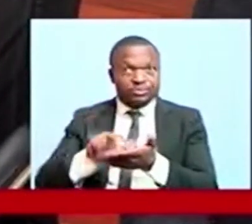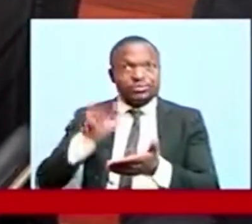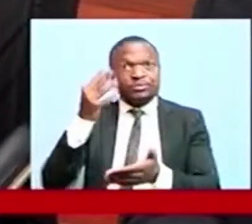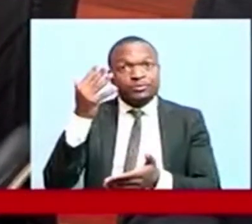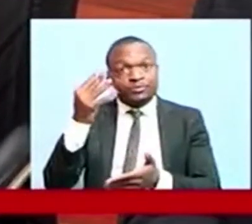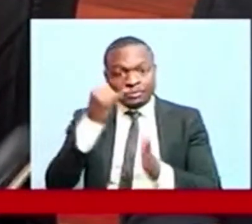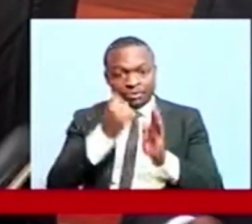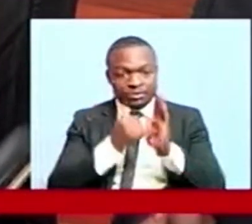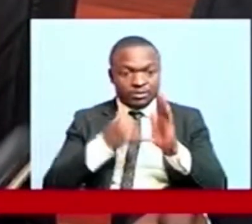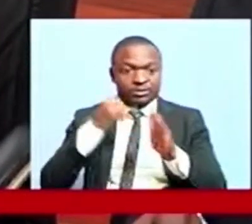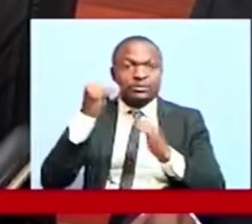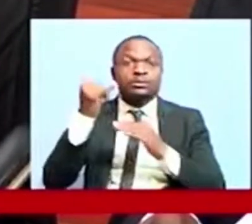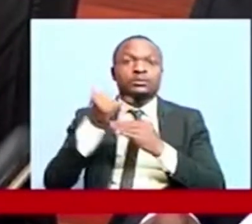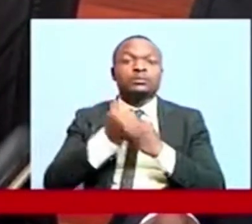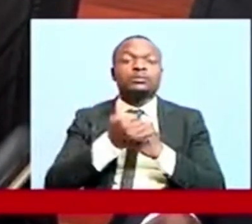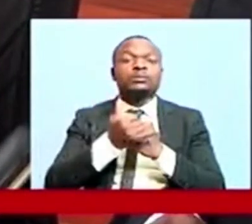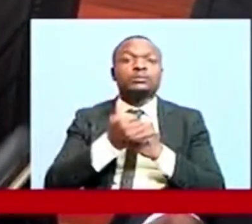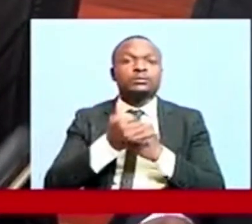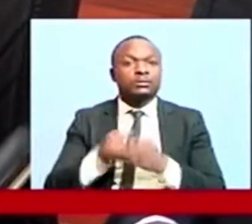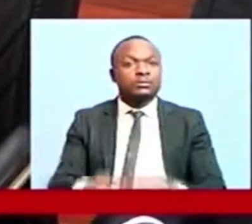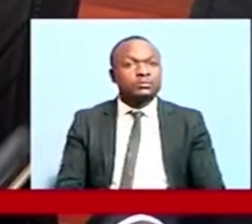July.